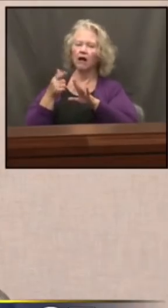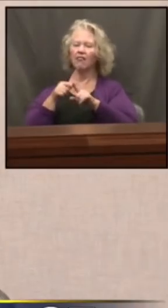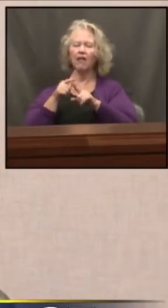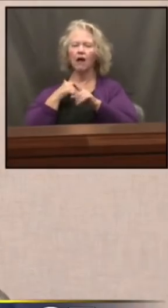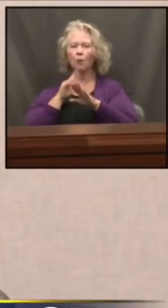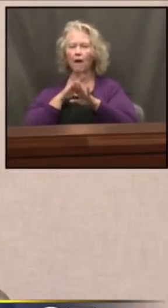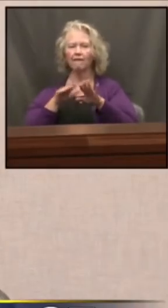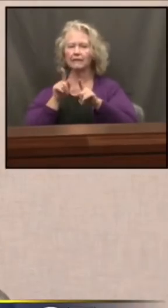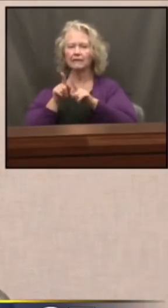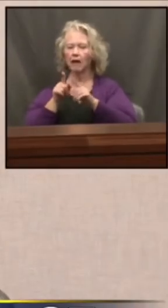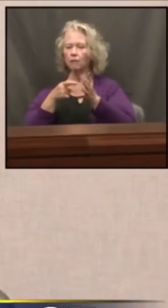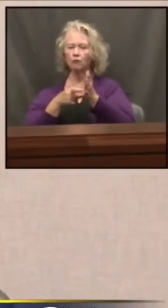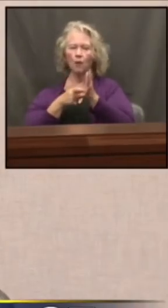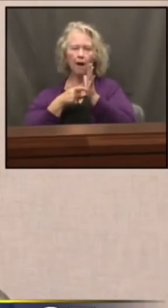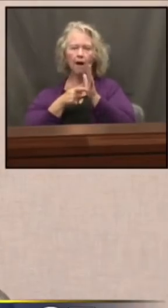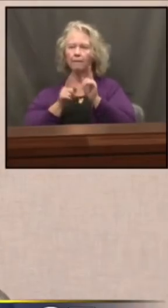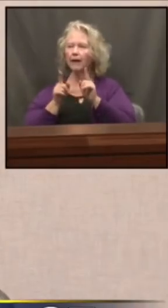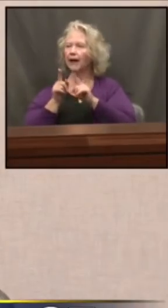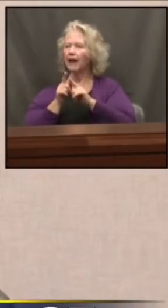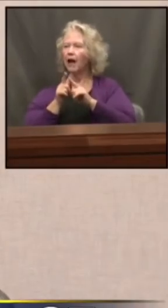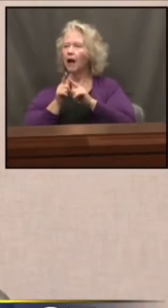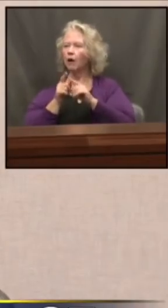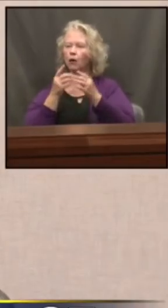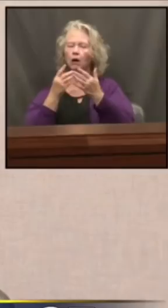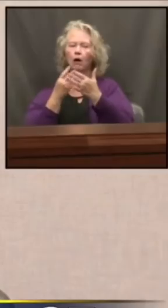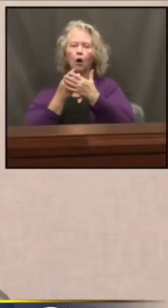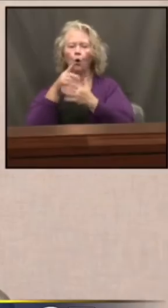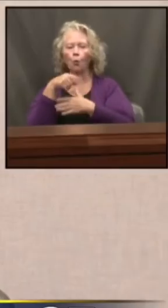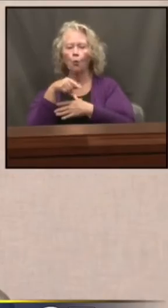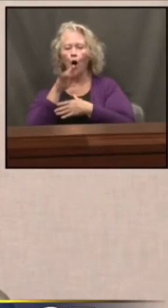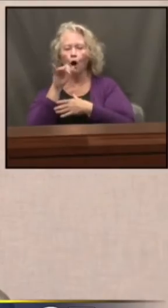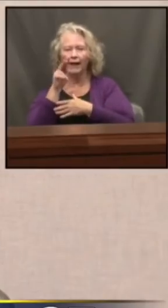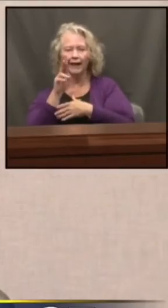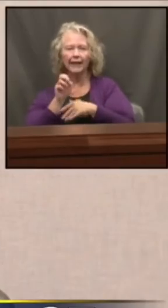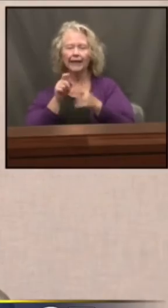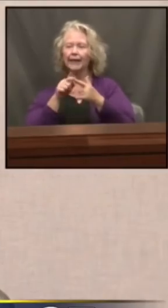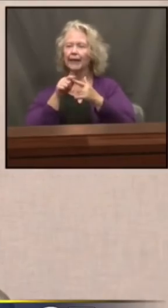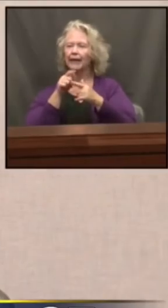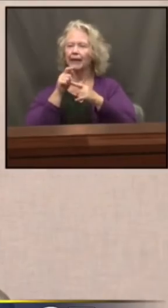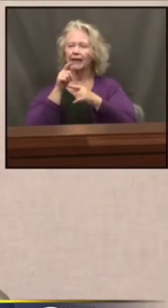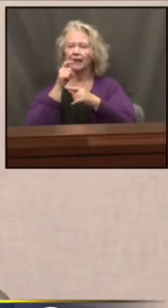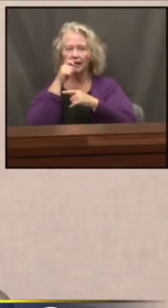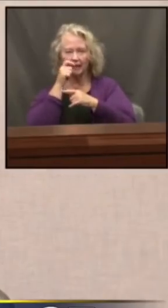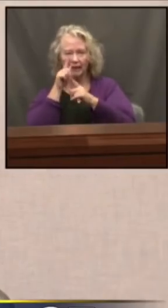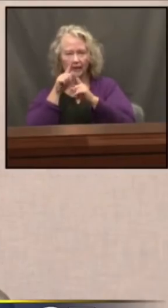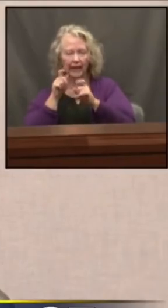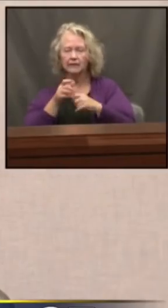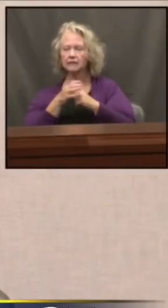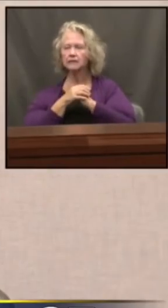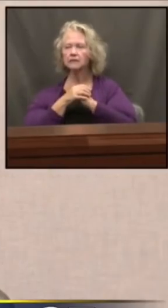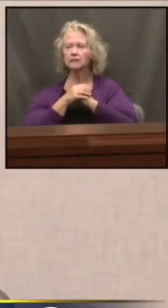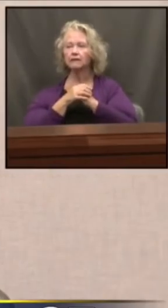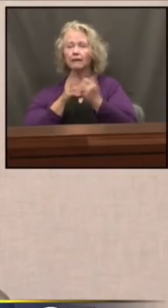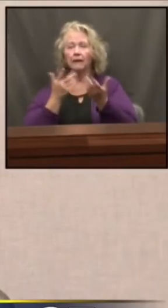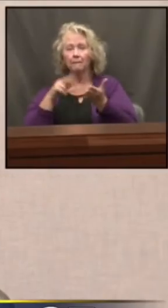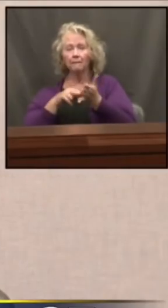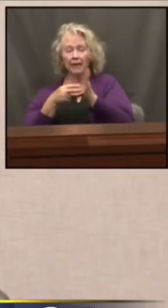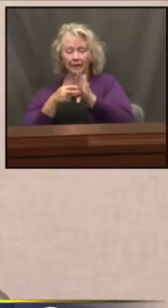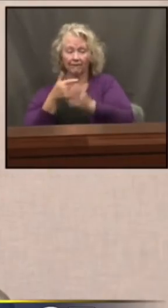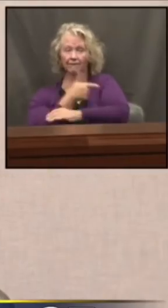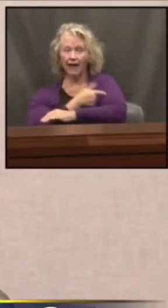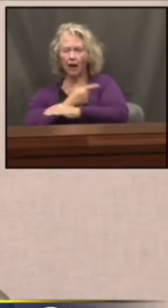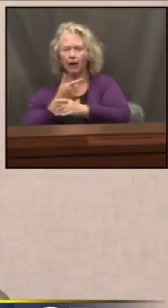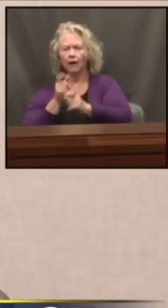unvaccinated regarding quarantine and testing and all of that. And so we're seeing how life opens up with vaccination,